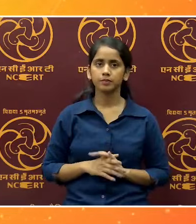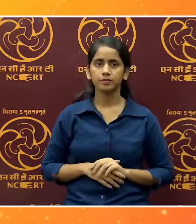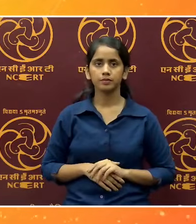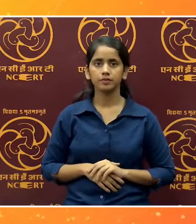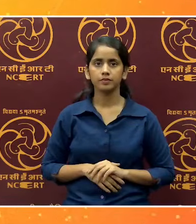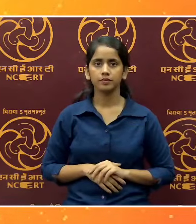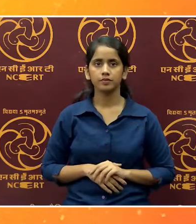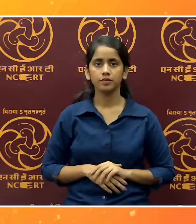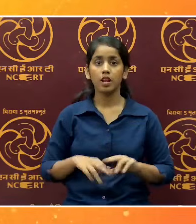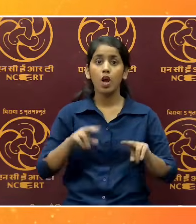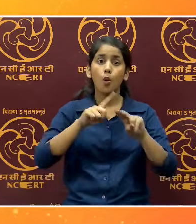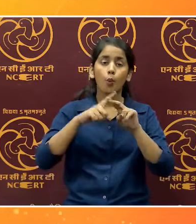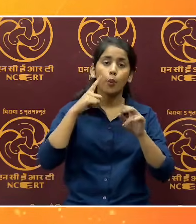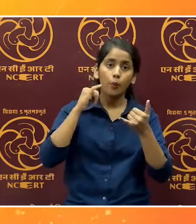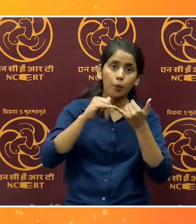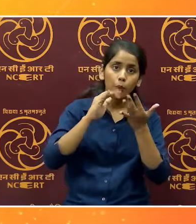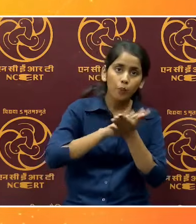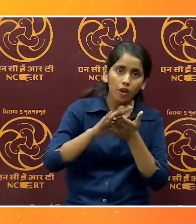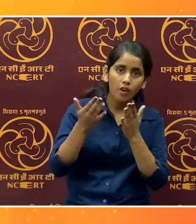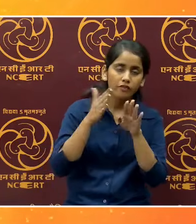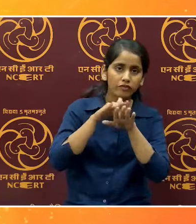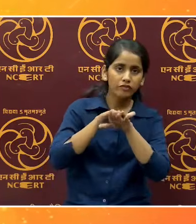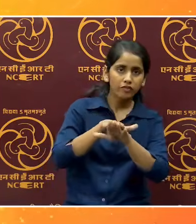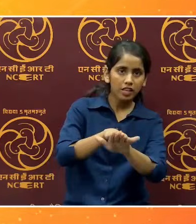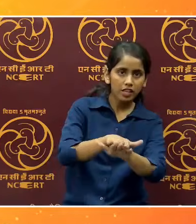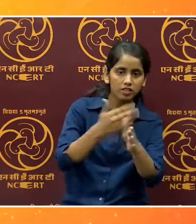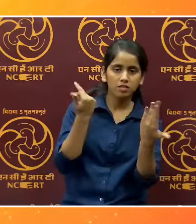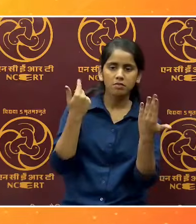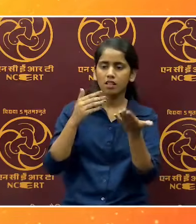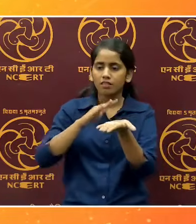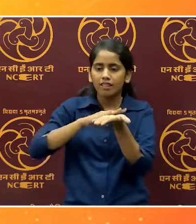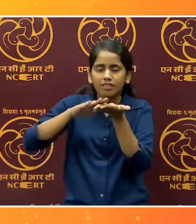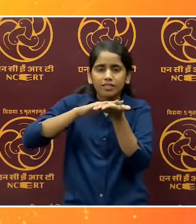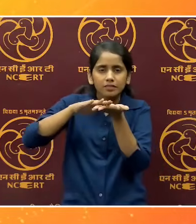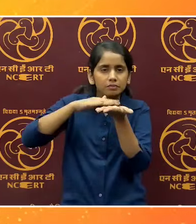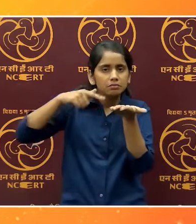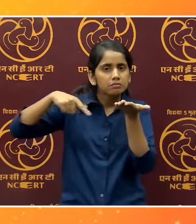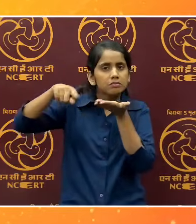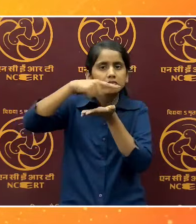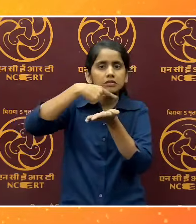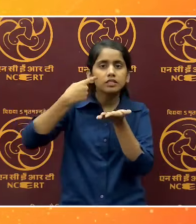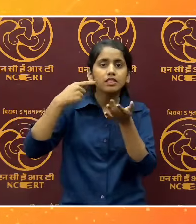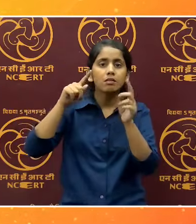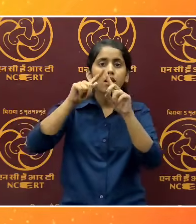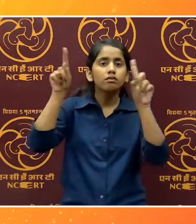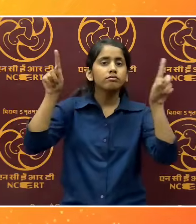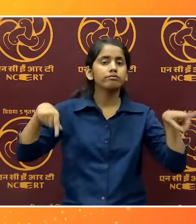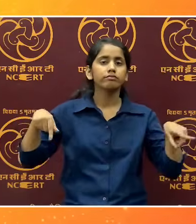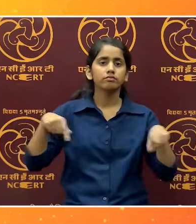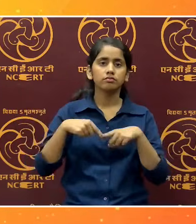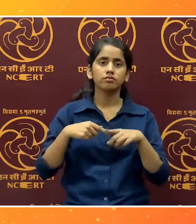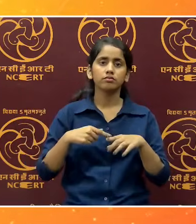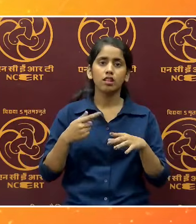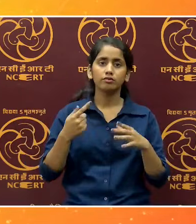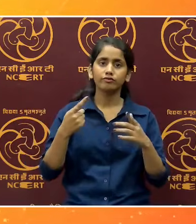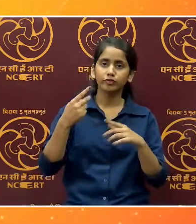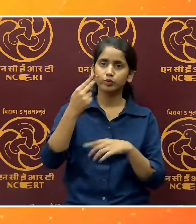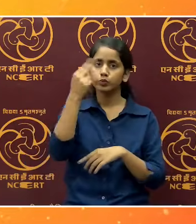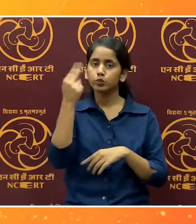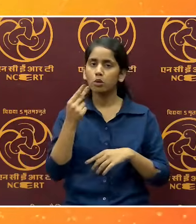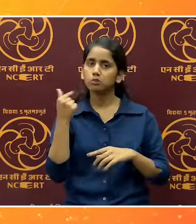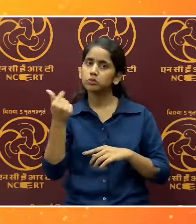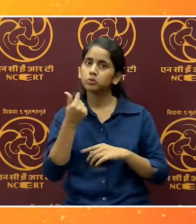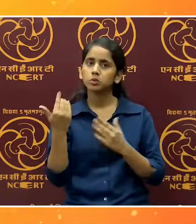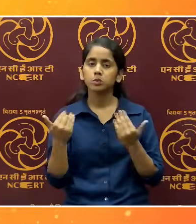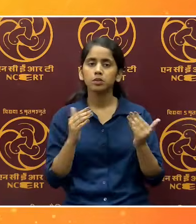they have ever touched a frog, or that kind of a texture, and like I have already shown the embossed drawings, you can also use